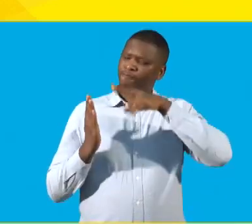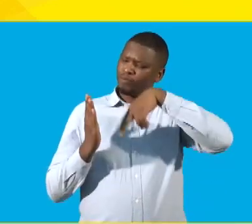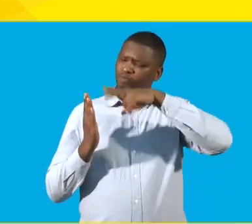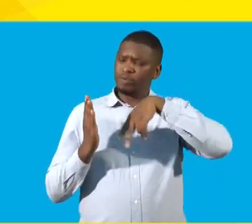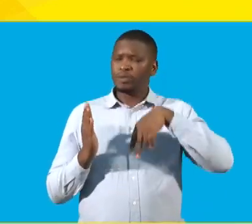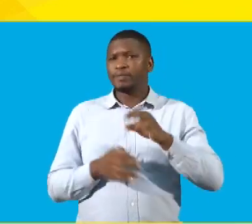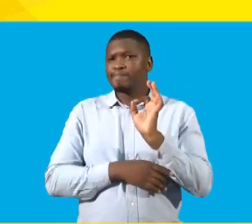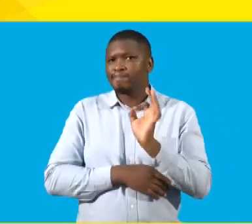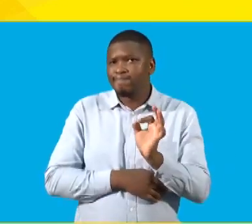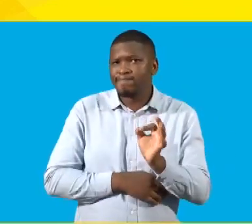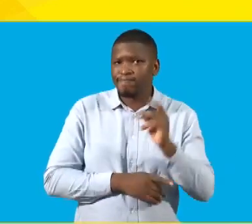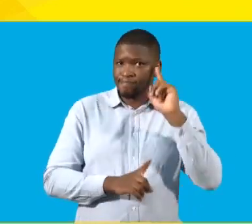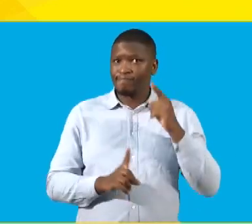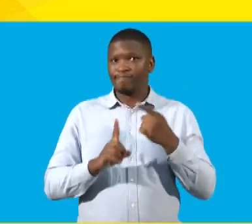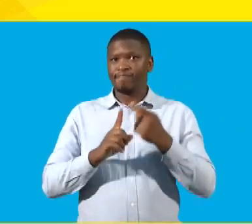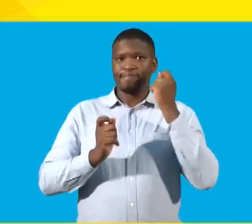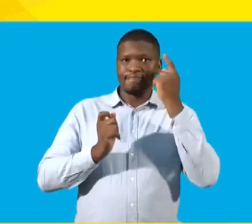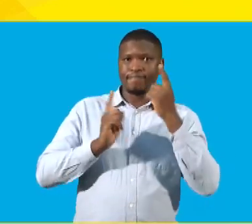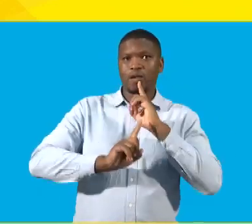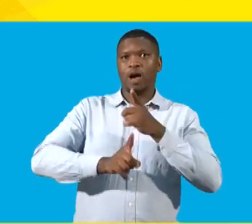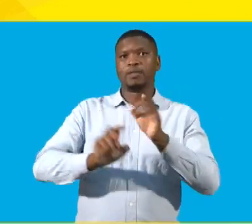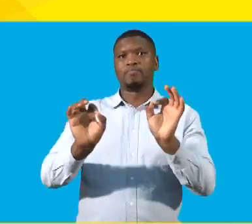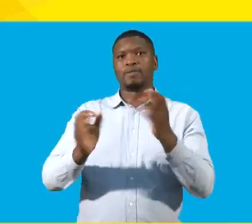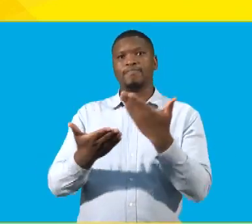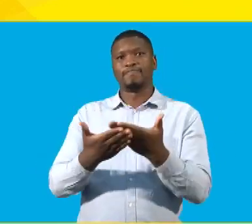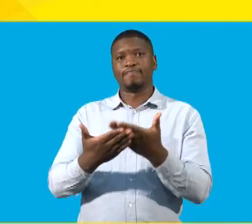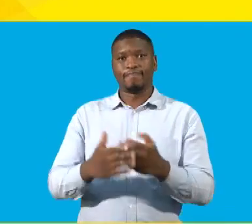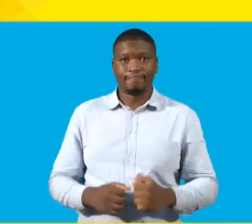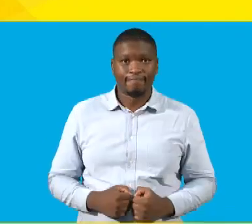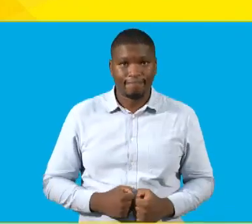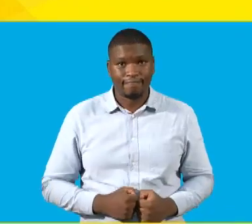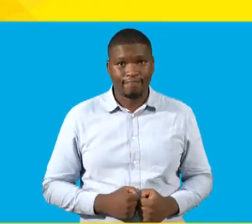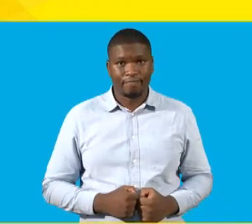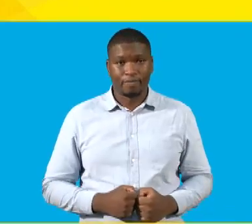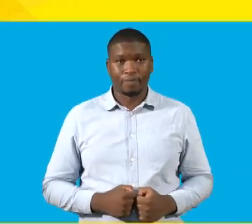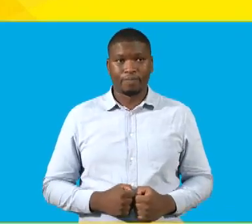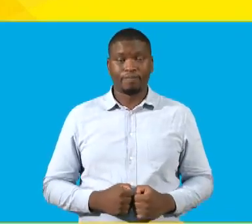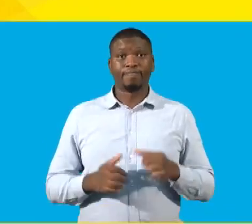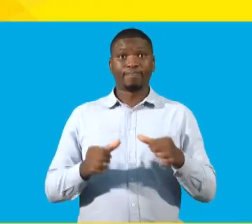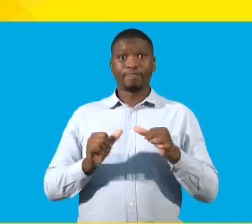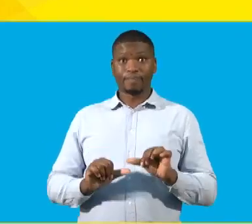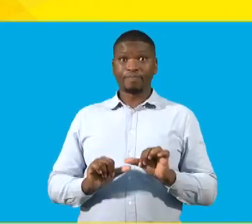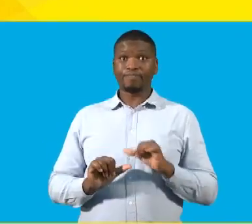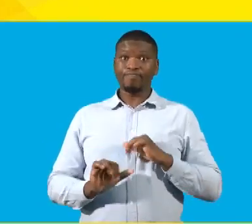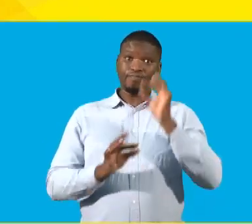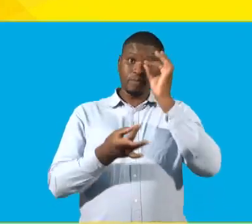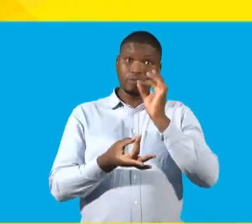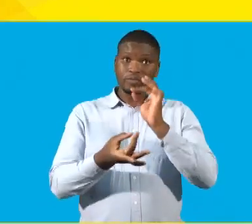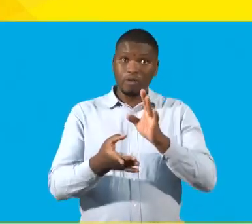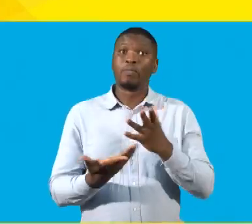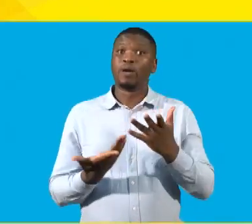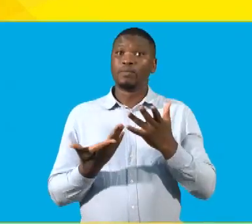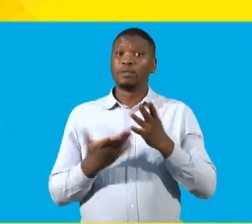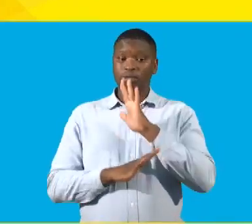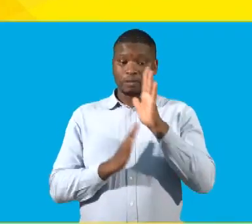read those statements so that we can properly answer the question. Let's look at what you should know or be able